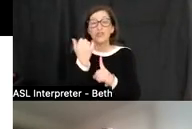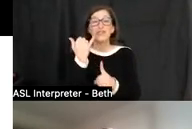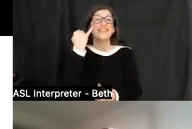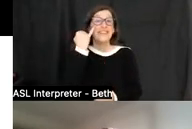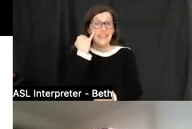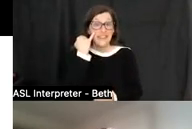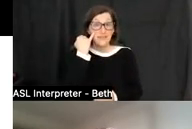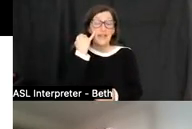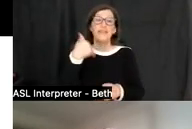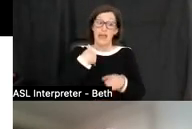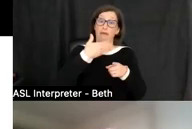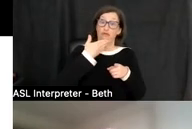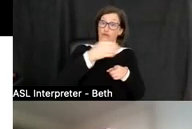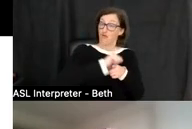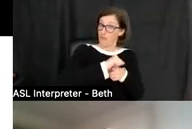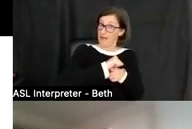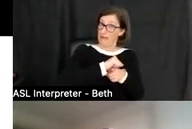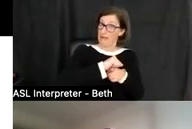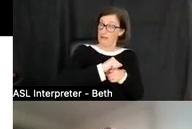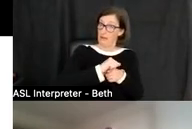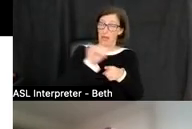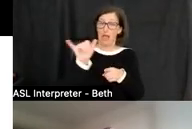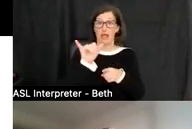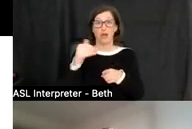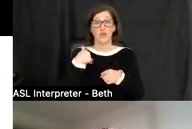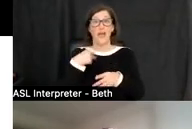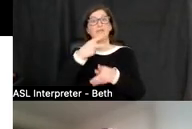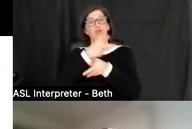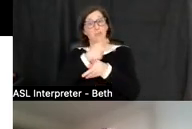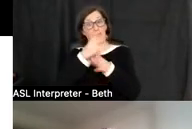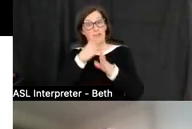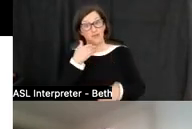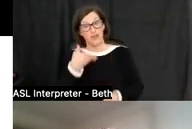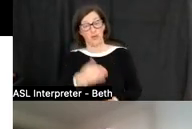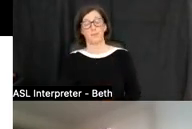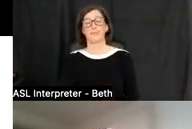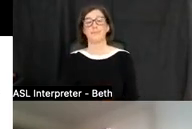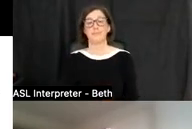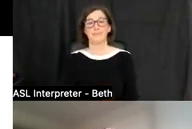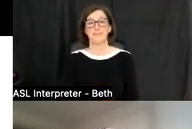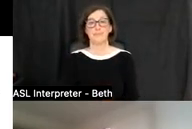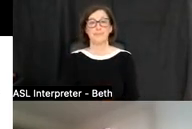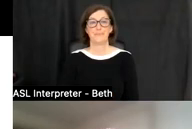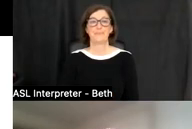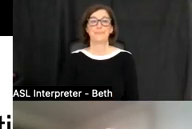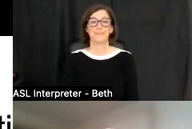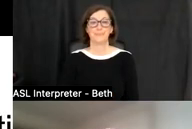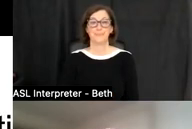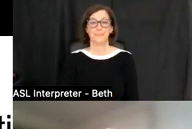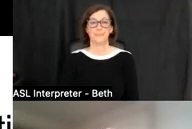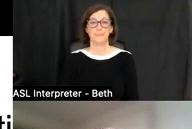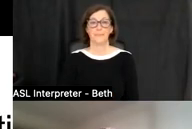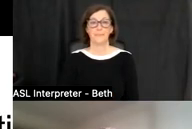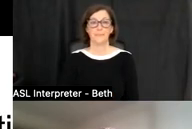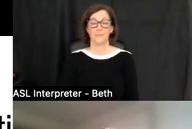are trained well and that they have supervision. Next slide, please.